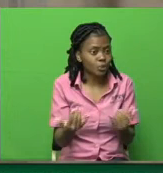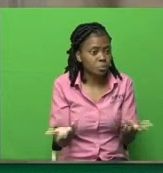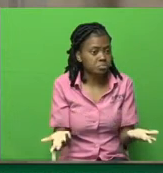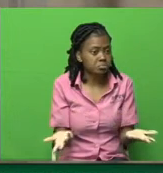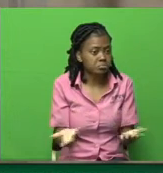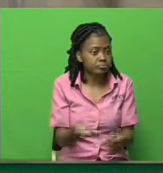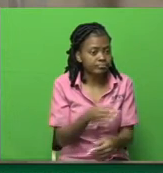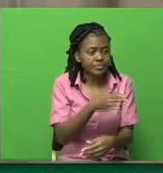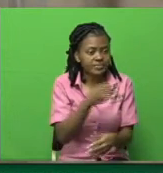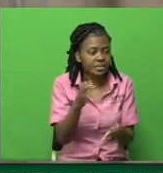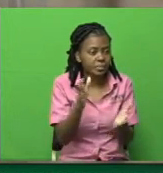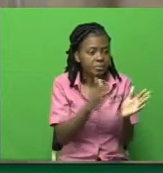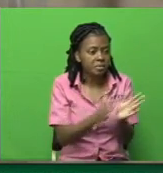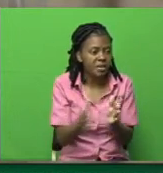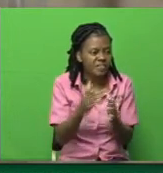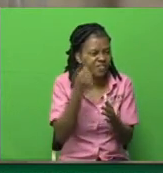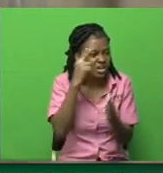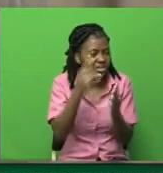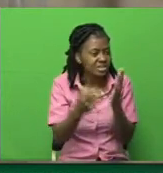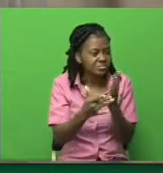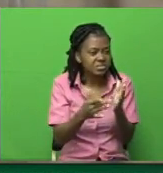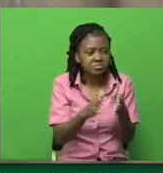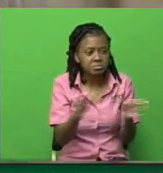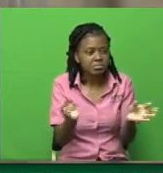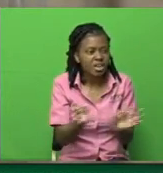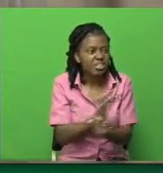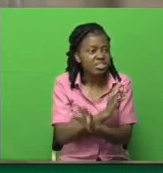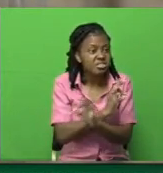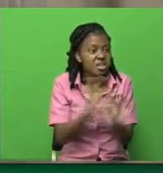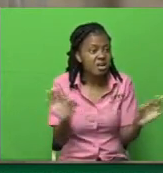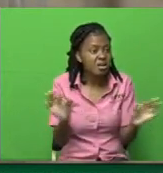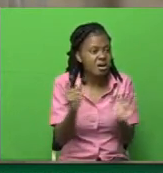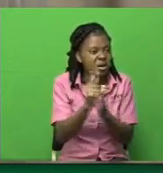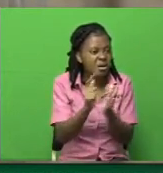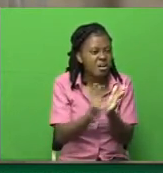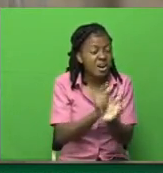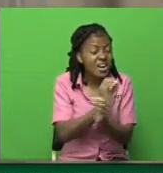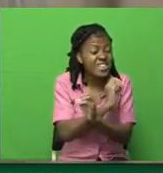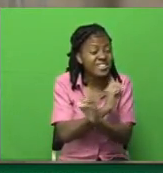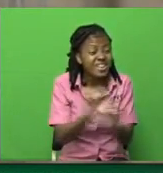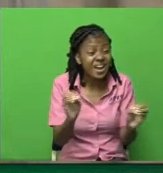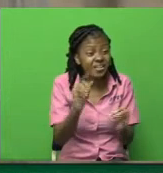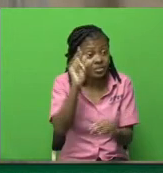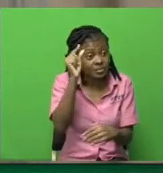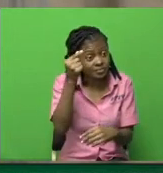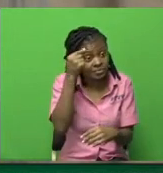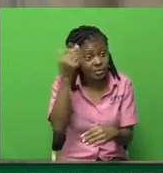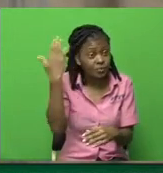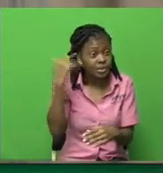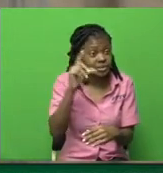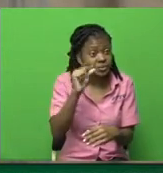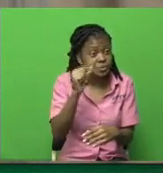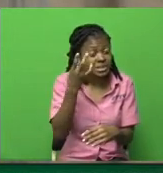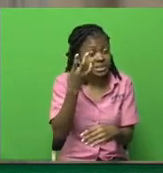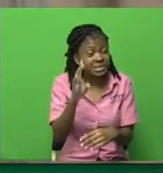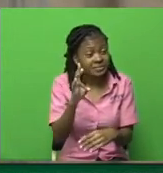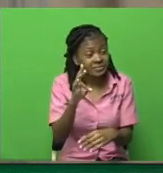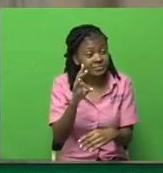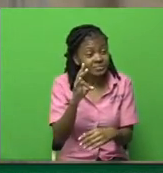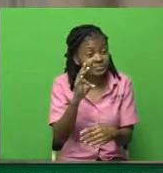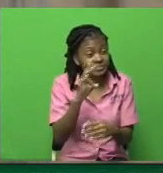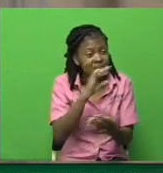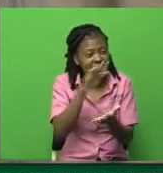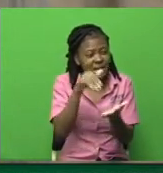mention of any of these pieces of legislation the government in 2017 sent a cyber crime Bill to a joint sealer